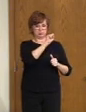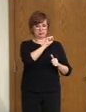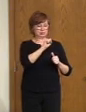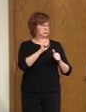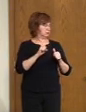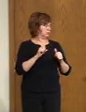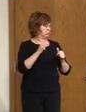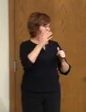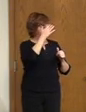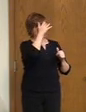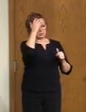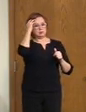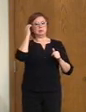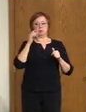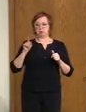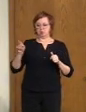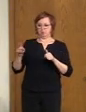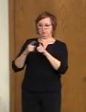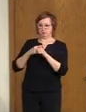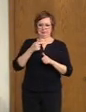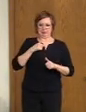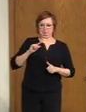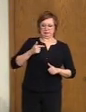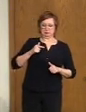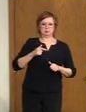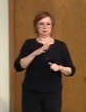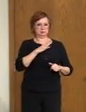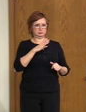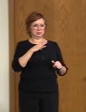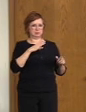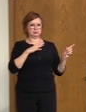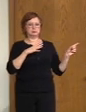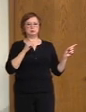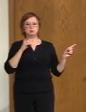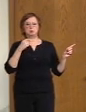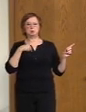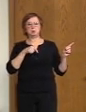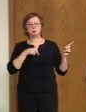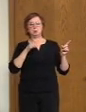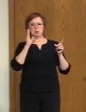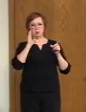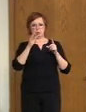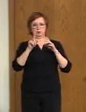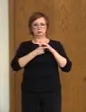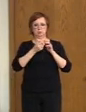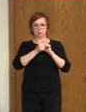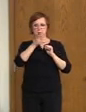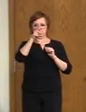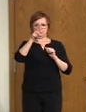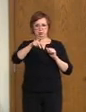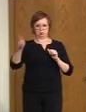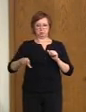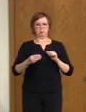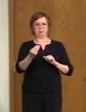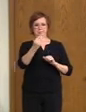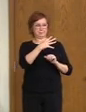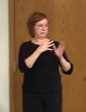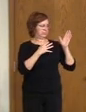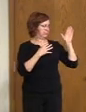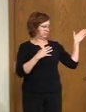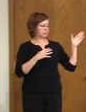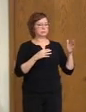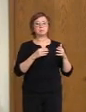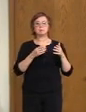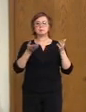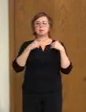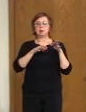I will go after the presentation. Okay. So we're going to go right into the presentation. So what I'm going to do over the next few minutes is talk about the vaccine